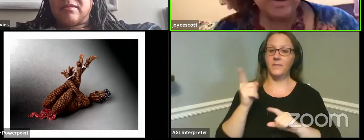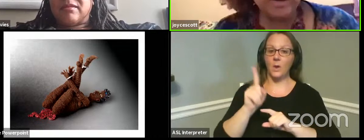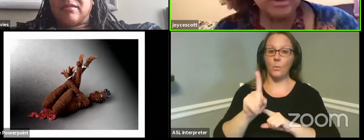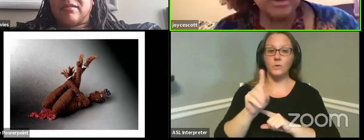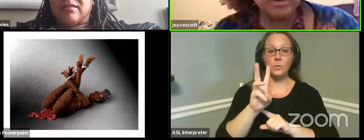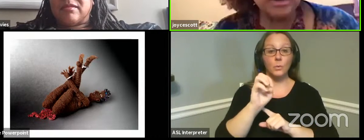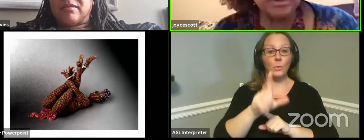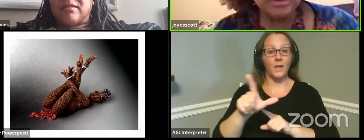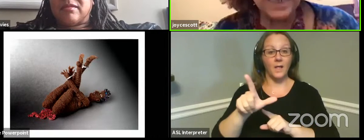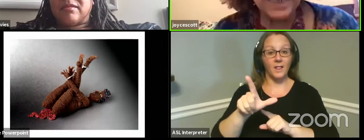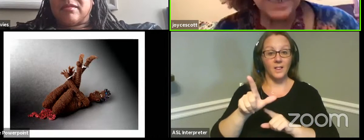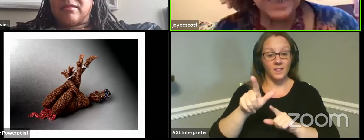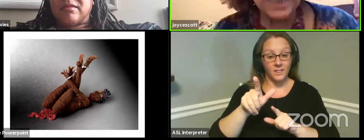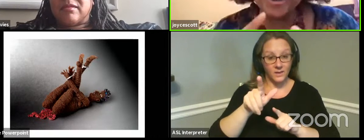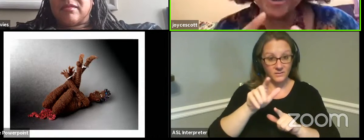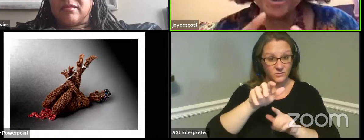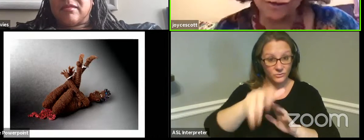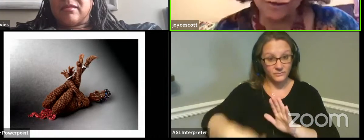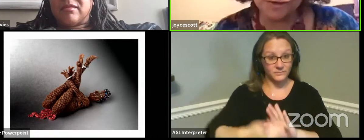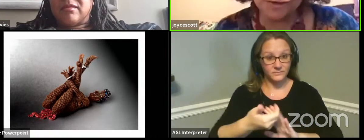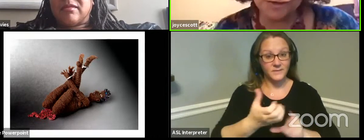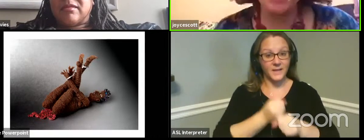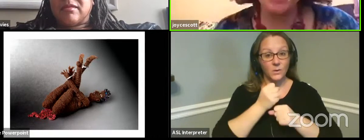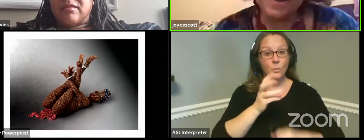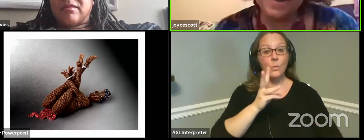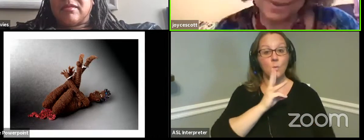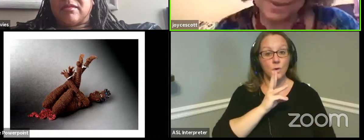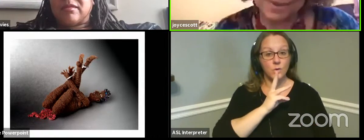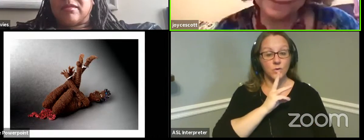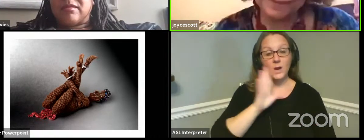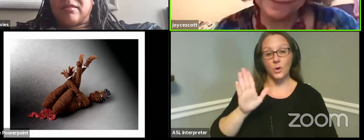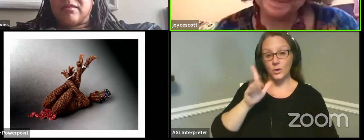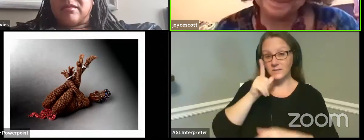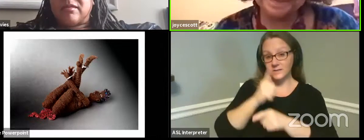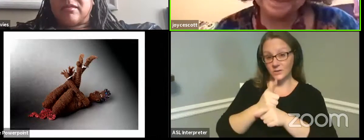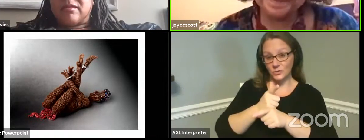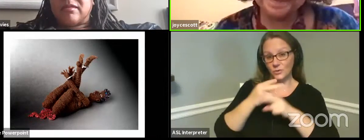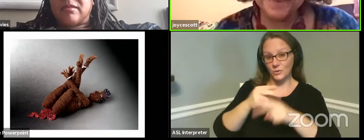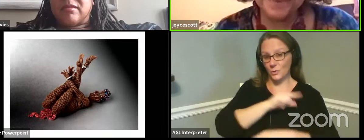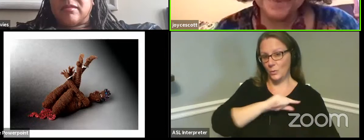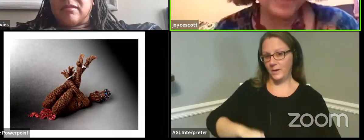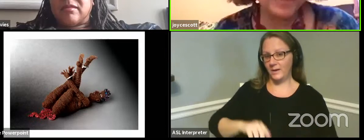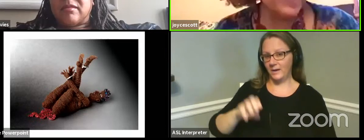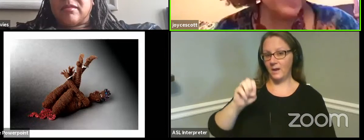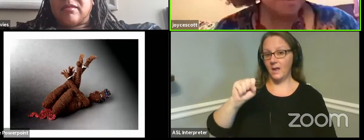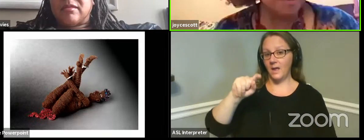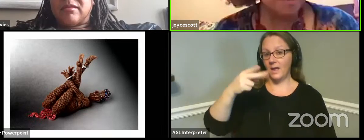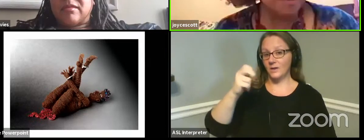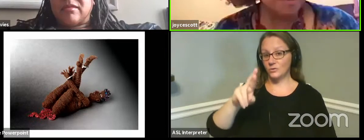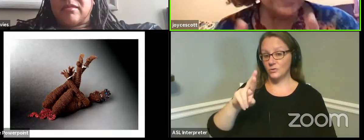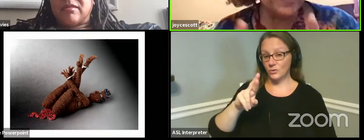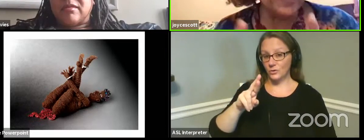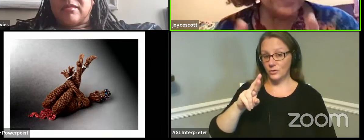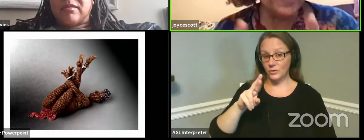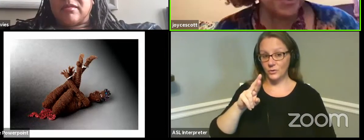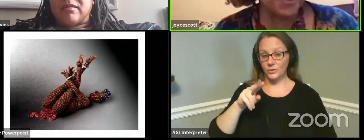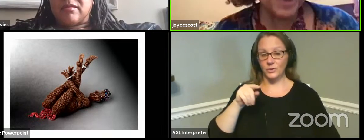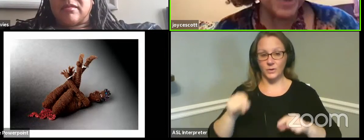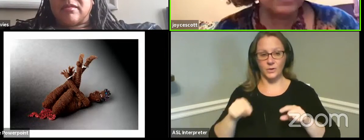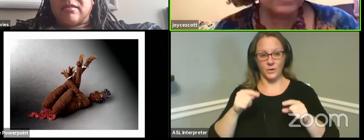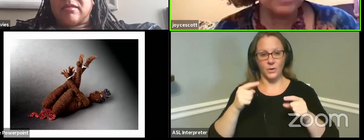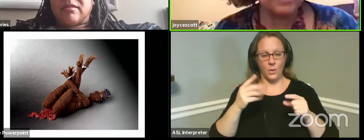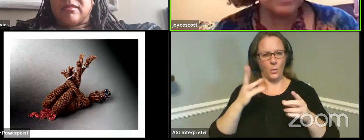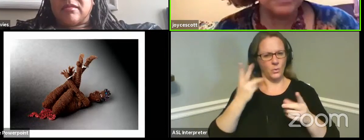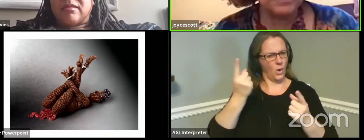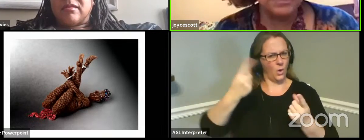getting water and her sister, Queen Esther, was the one that the boys, white and black, were always